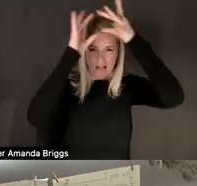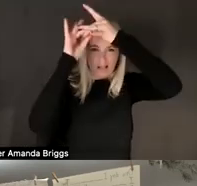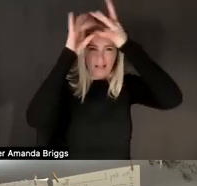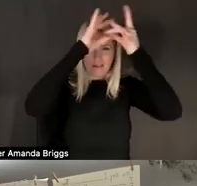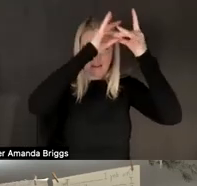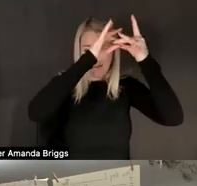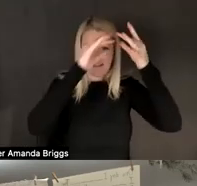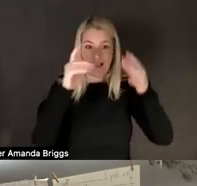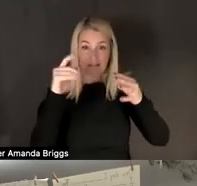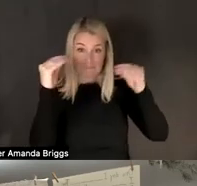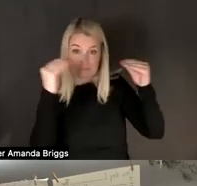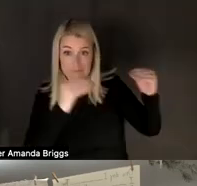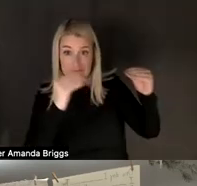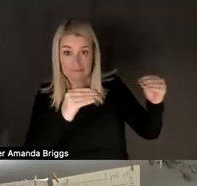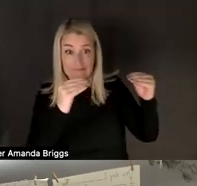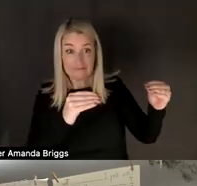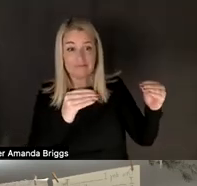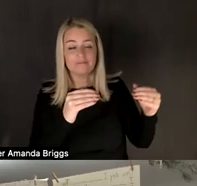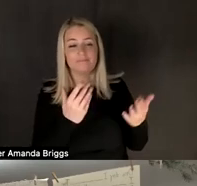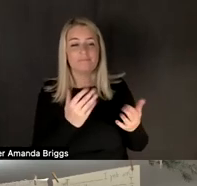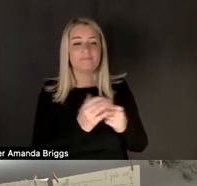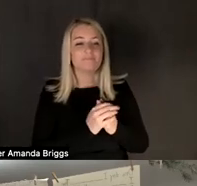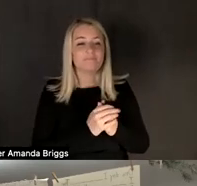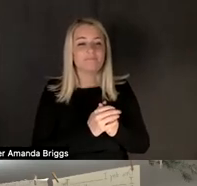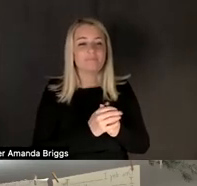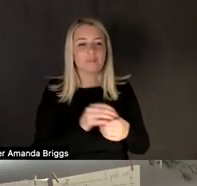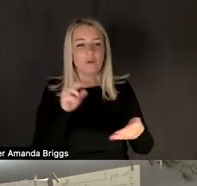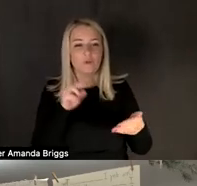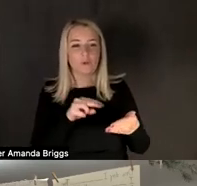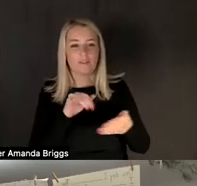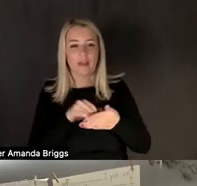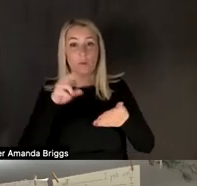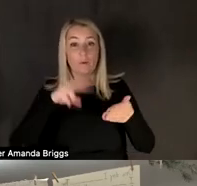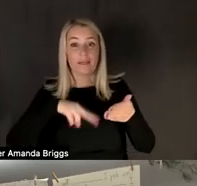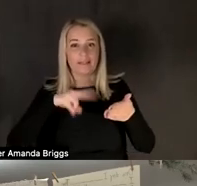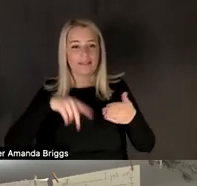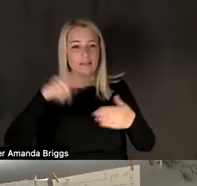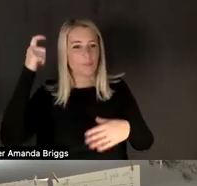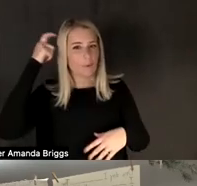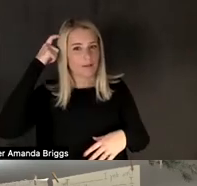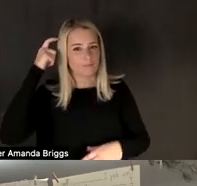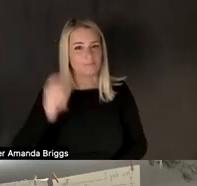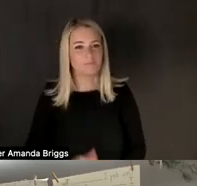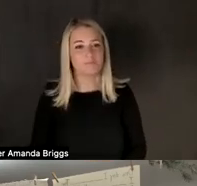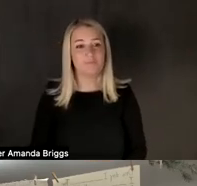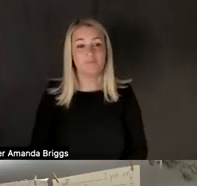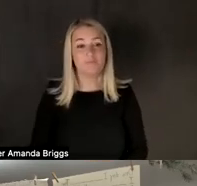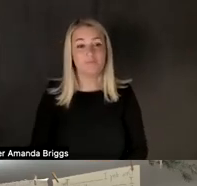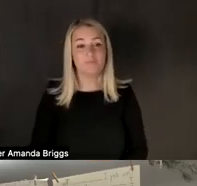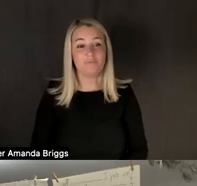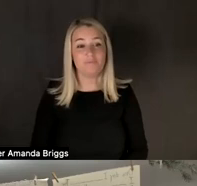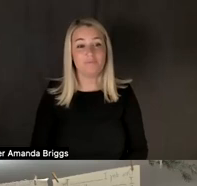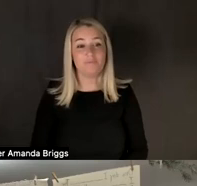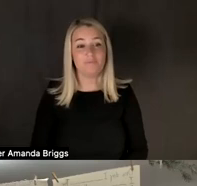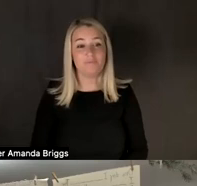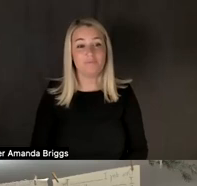instructional experiences. Let's look at the reading brain. The parts of the brain that allow us to process